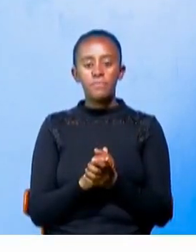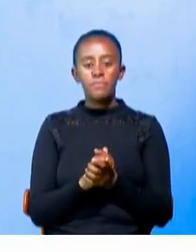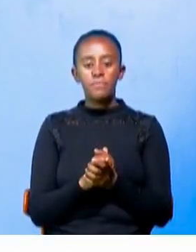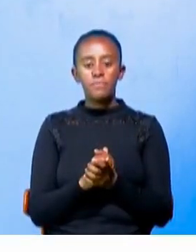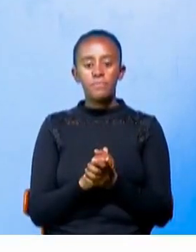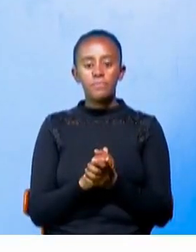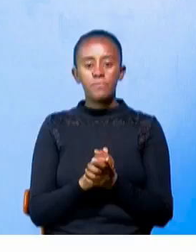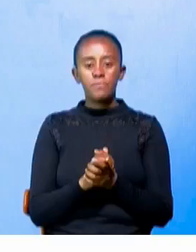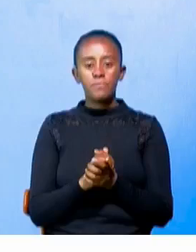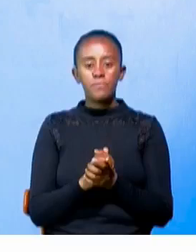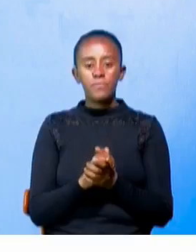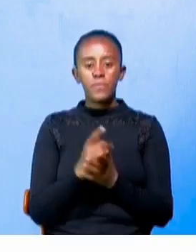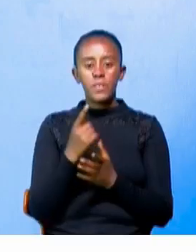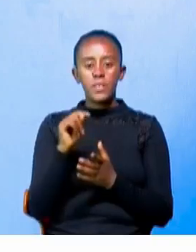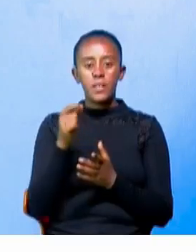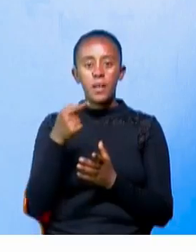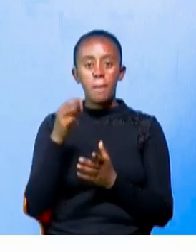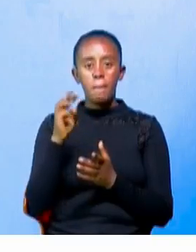the gum